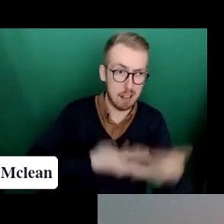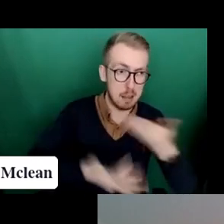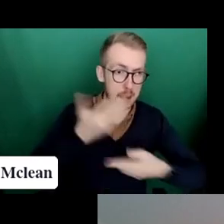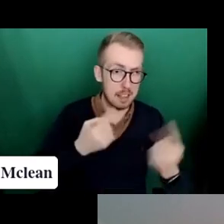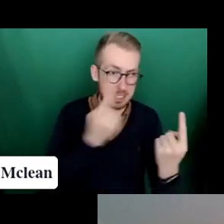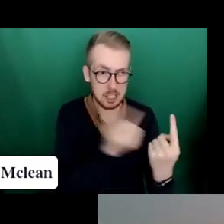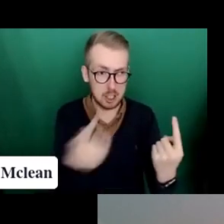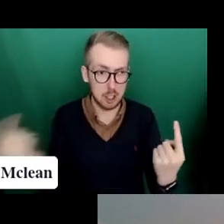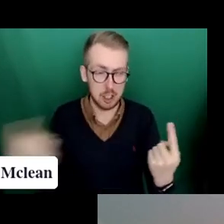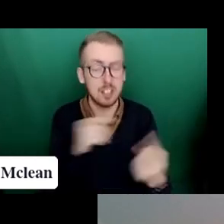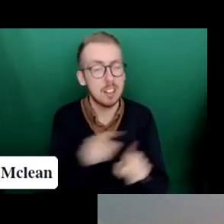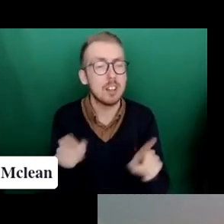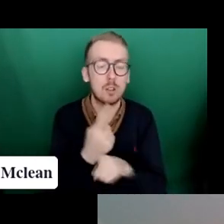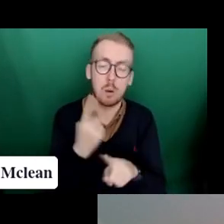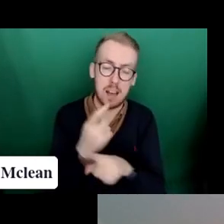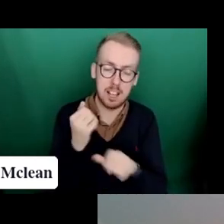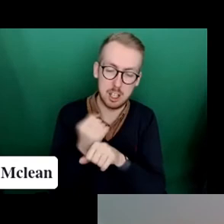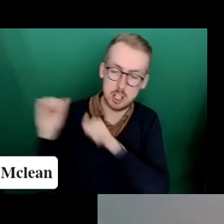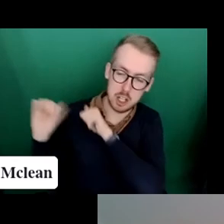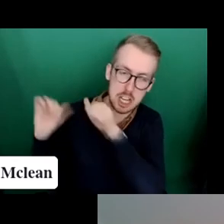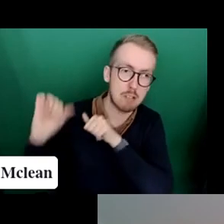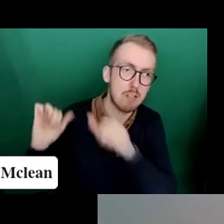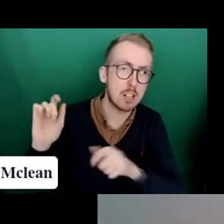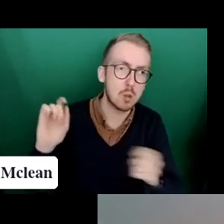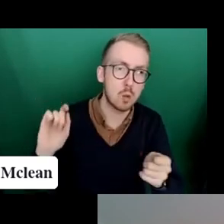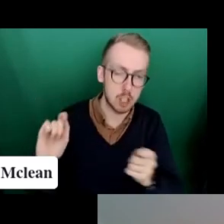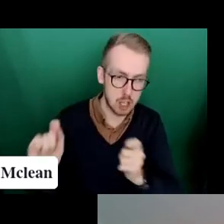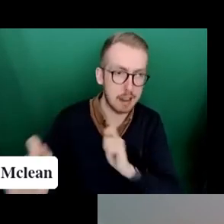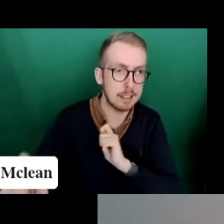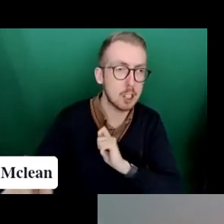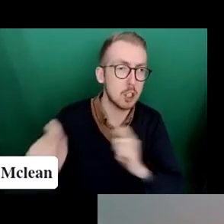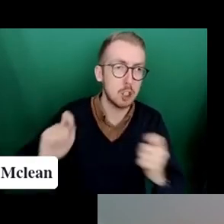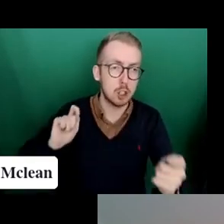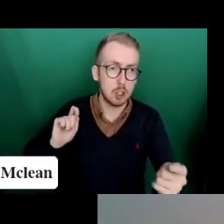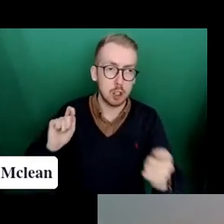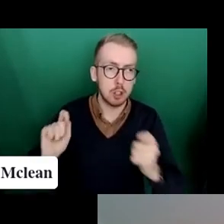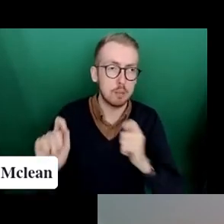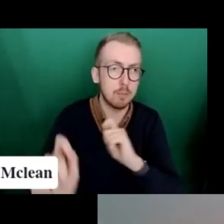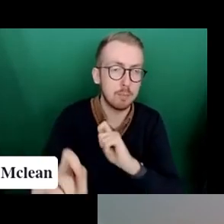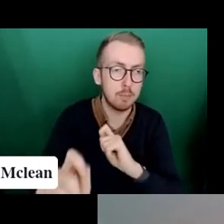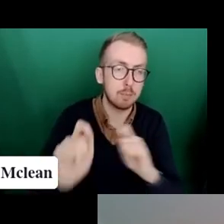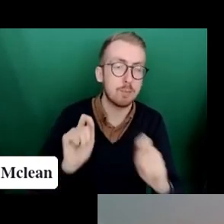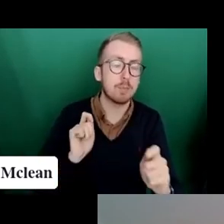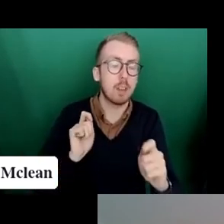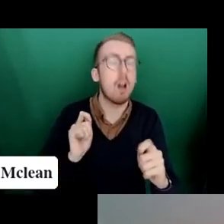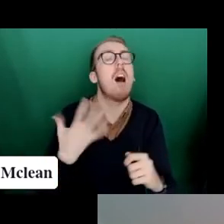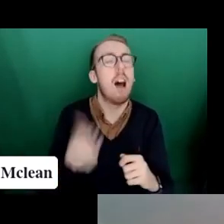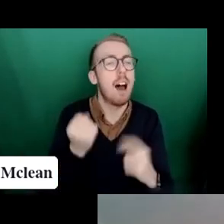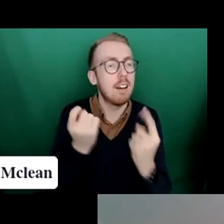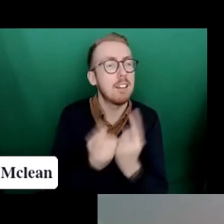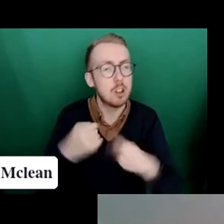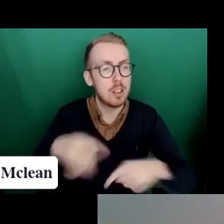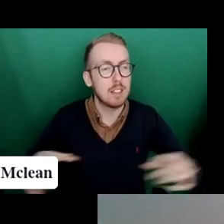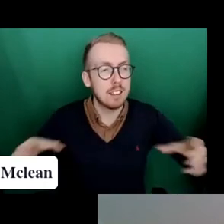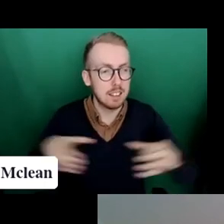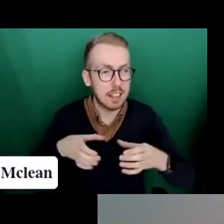the seeds of generational change that will come, but it comes over time. But we do have an issue in the sector with the structures. I